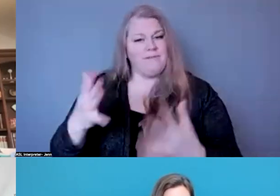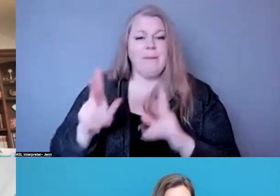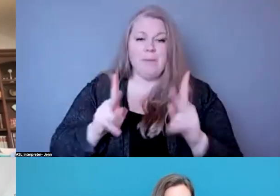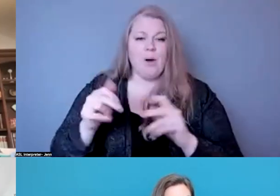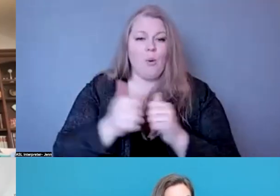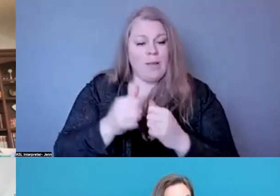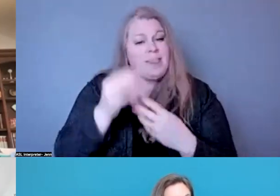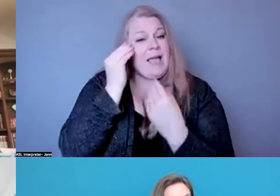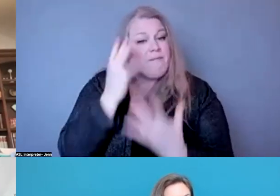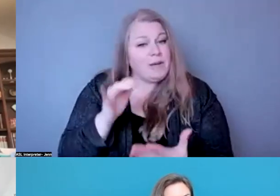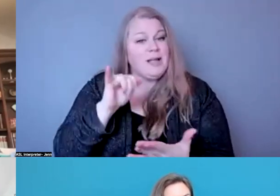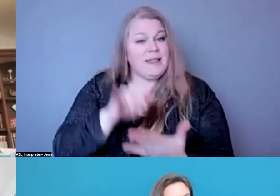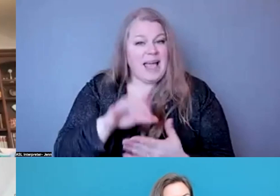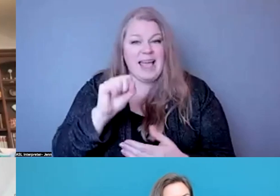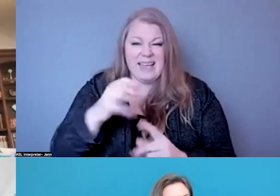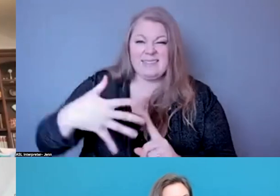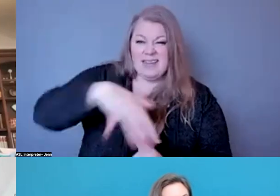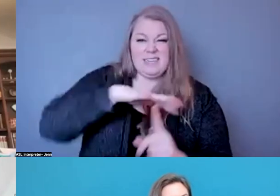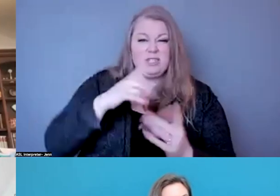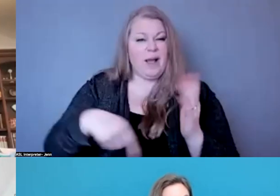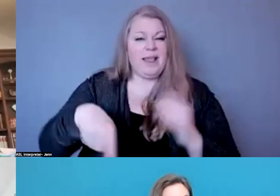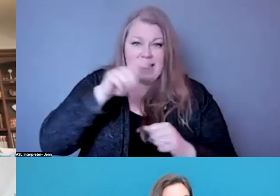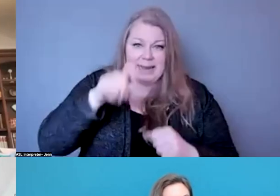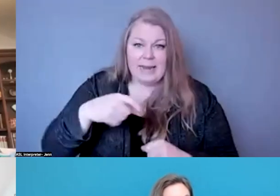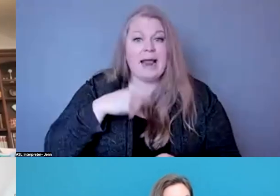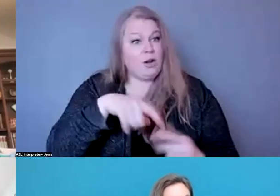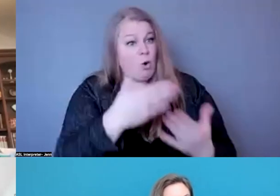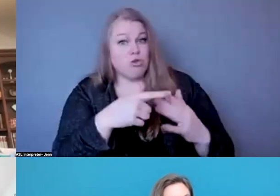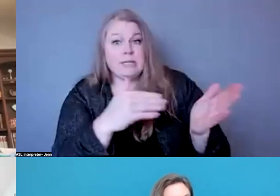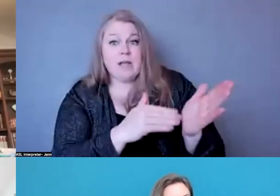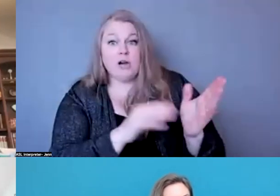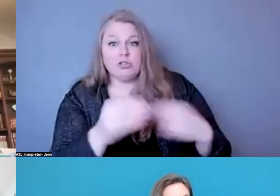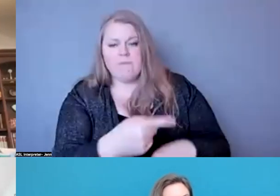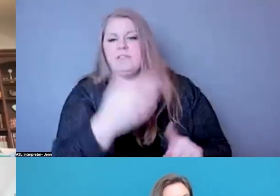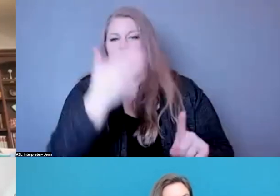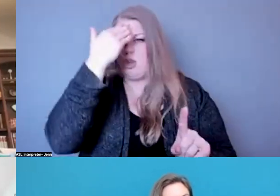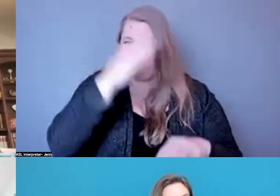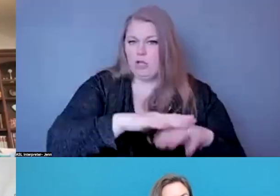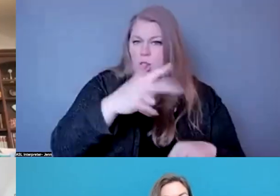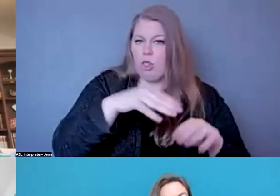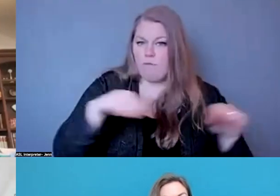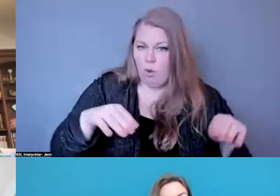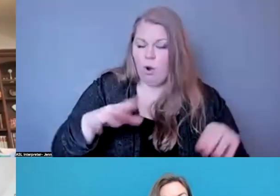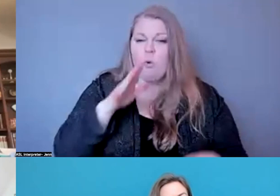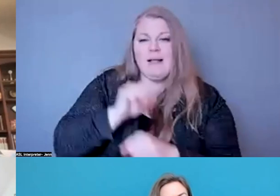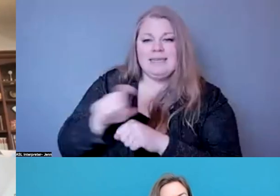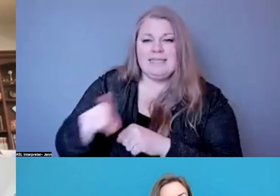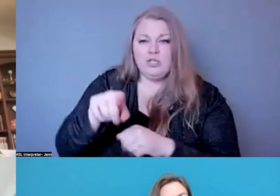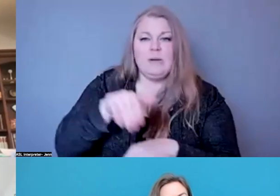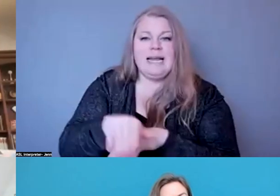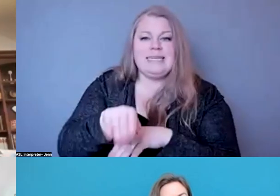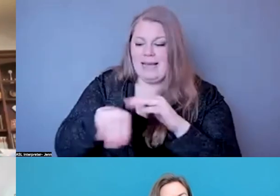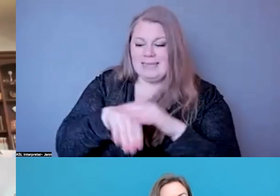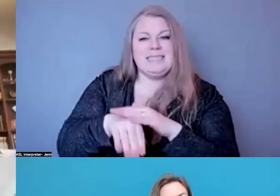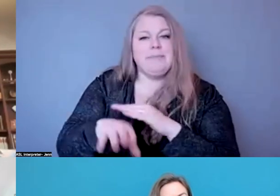with information that is contextual to what they need. I need to get to the doctor's office. It knows that's on the 3rd floor. It can send you an accessible route that